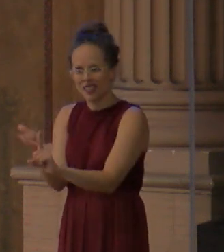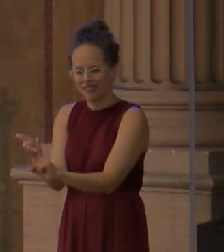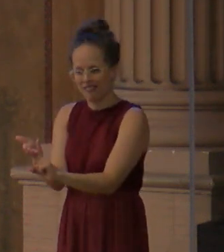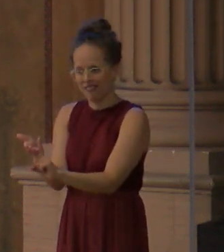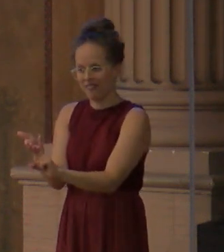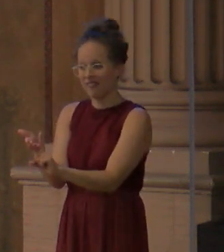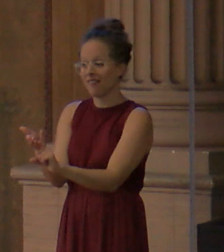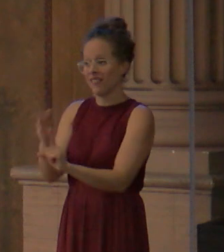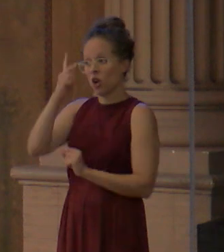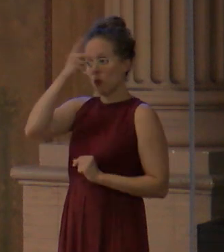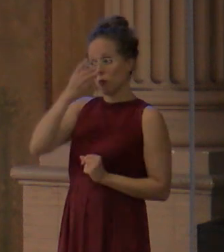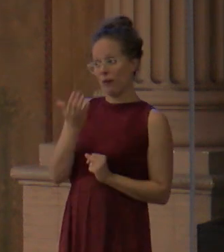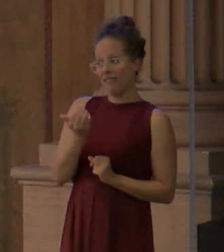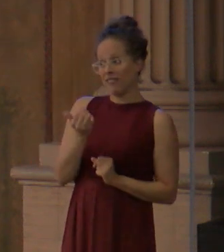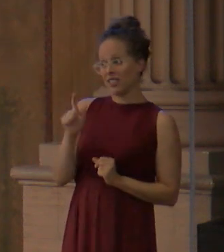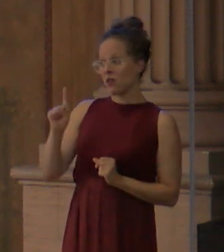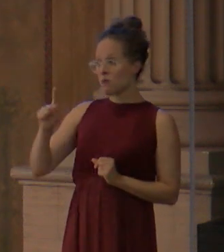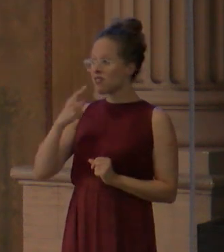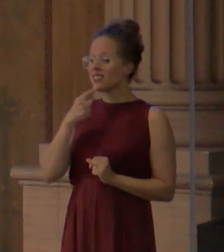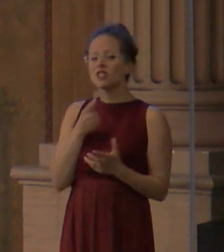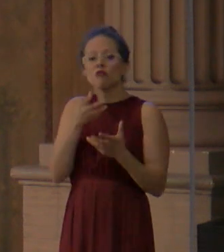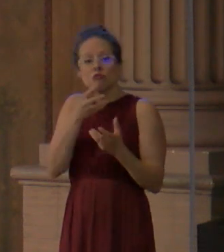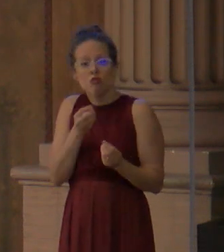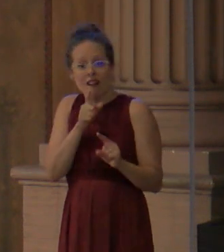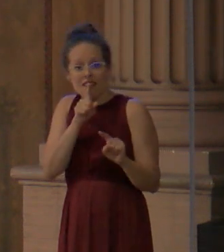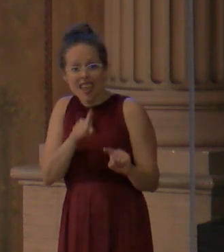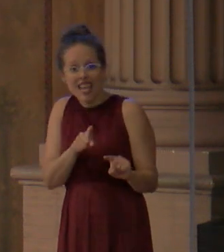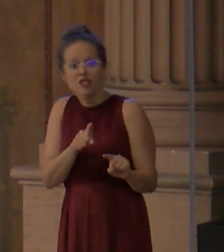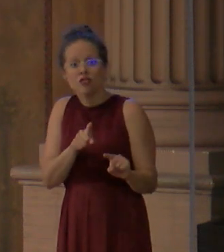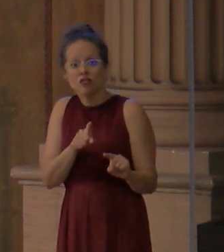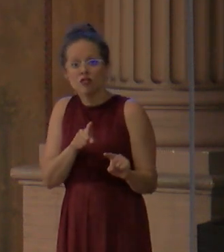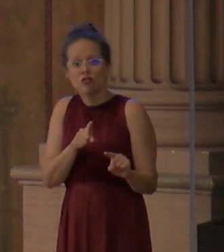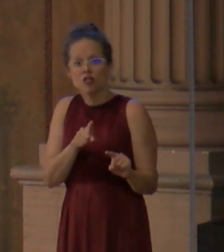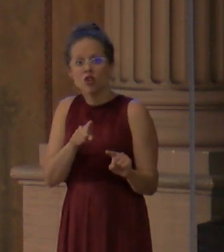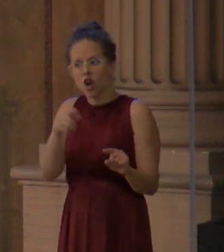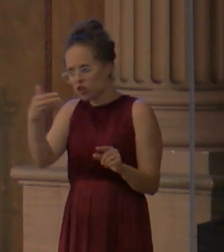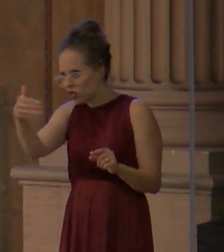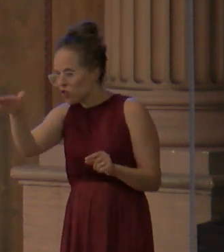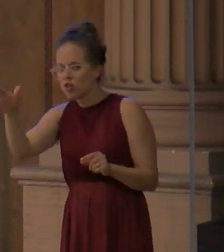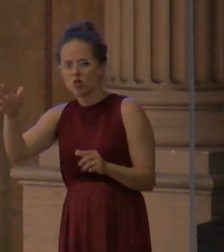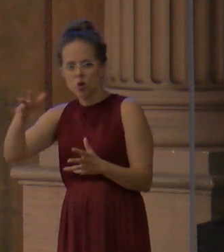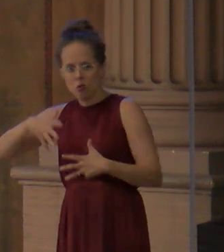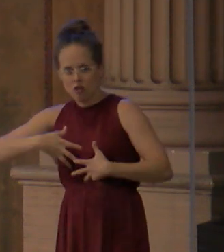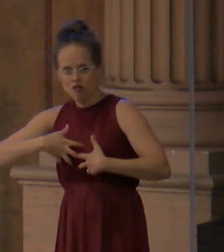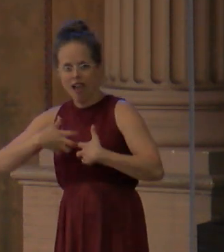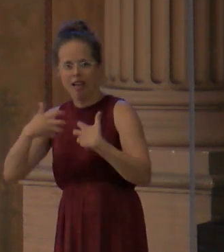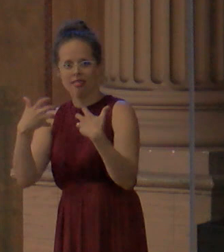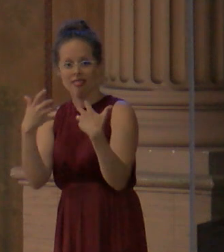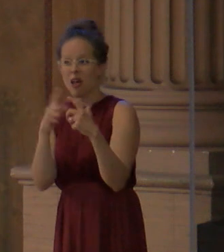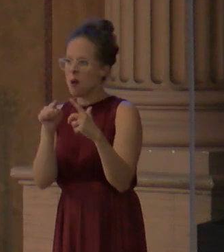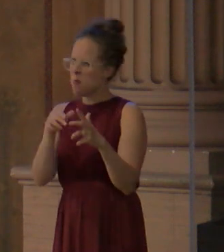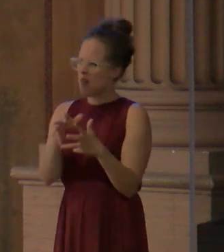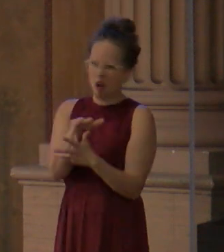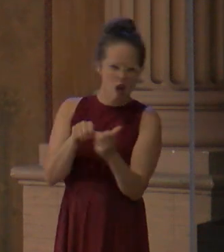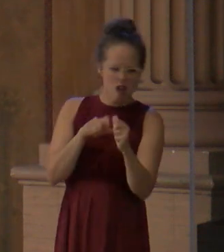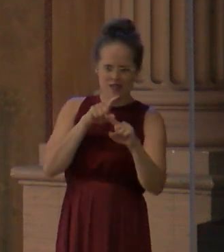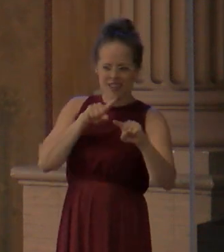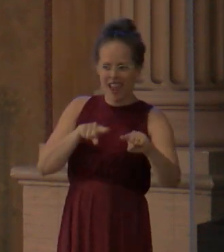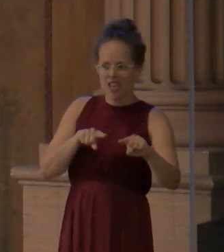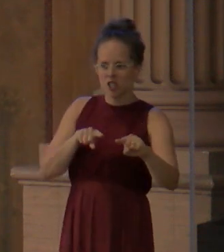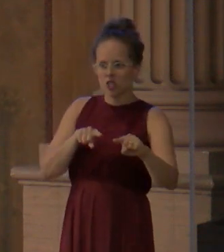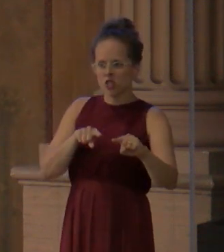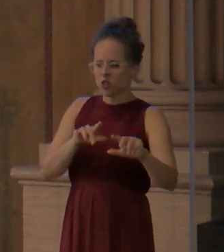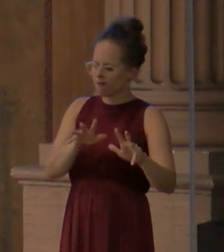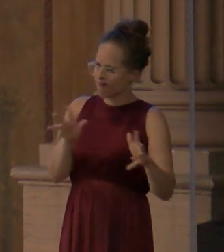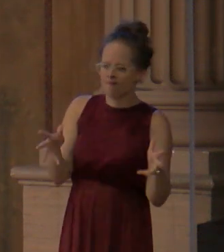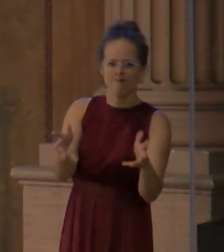Proverbs 15:1. A soft answer turns away wrath, but a harsh word stirs up anger. Proverbs 22, verse 11, he